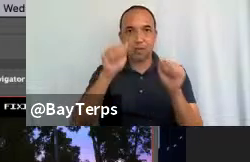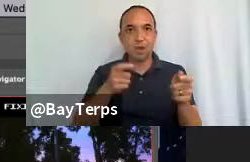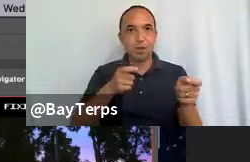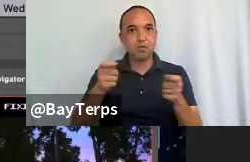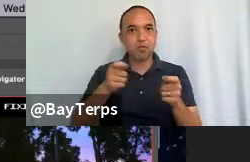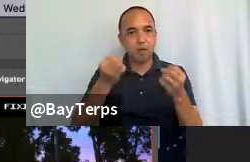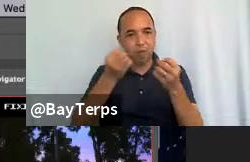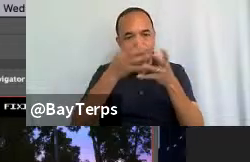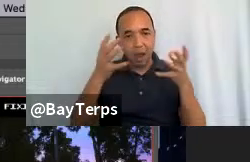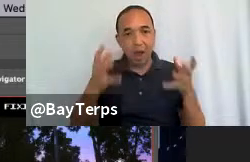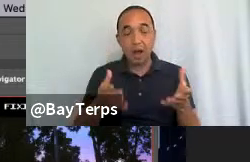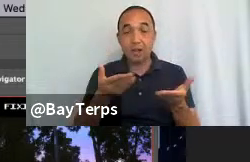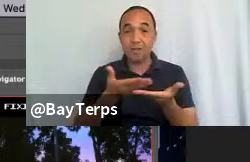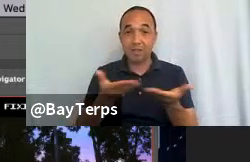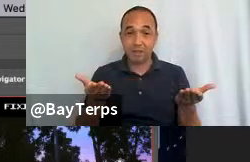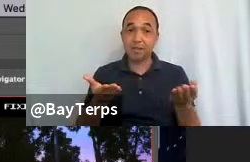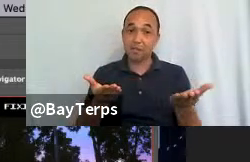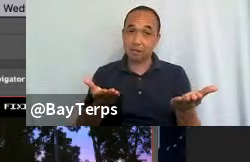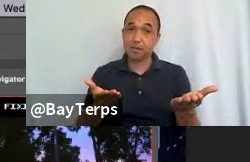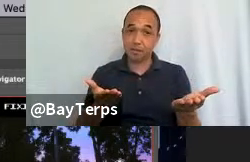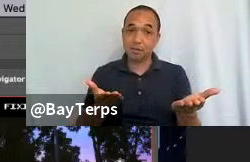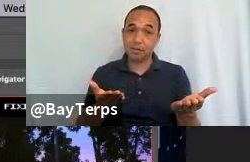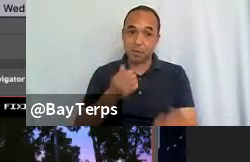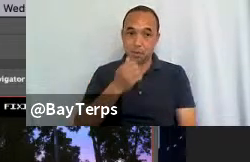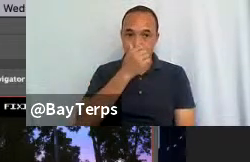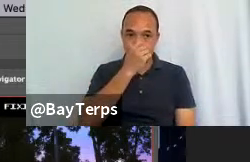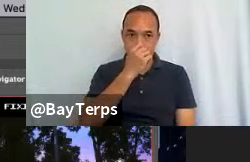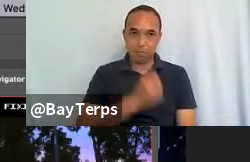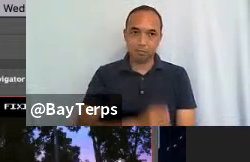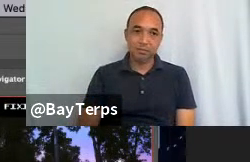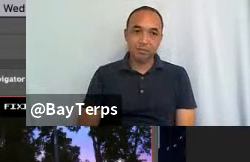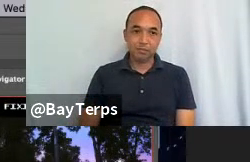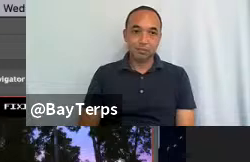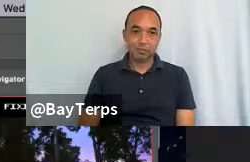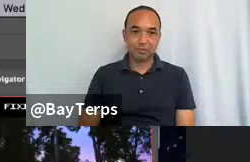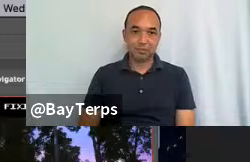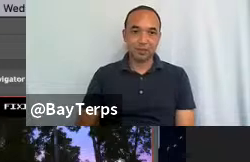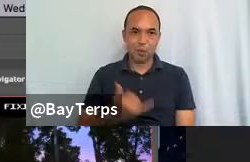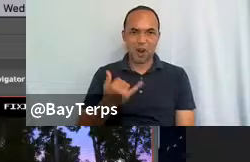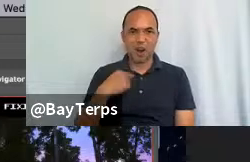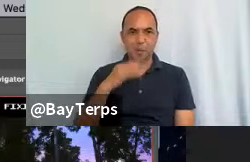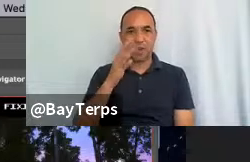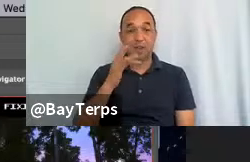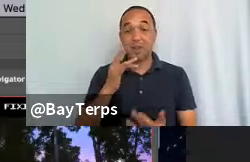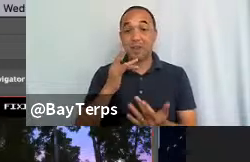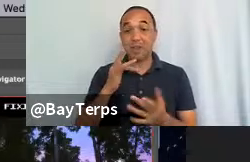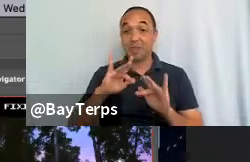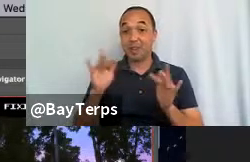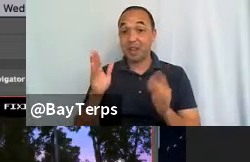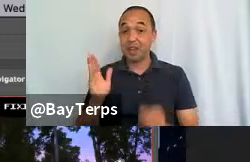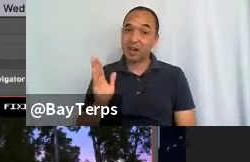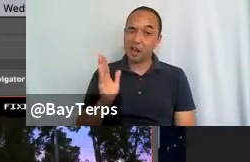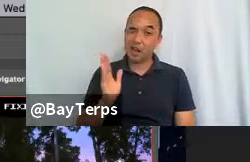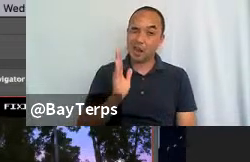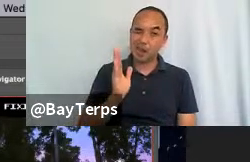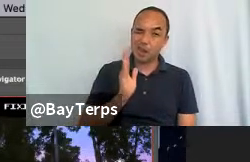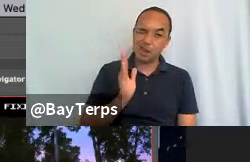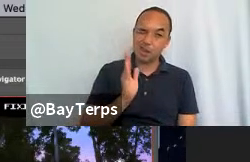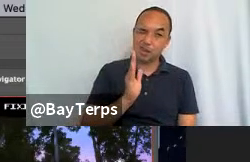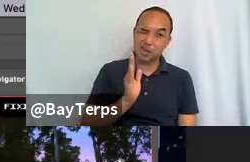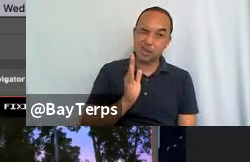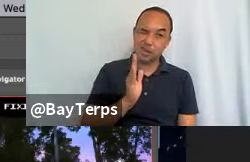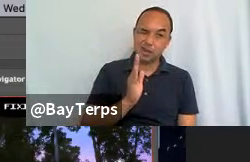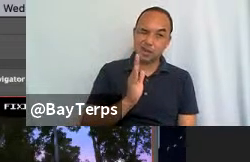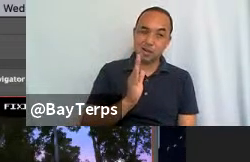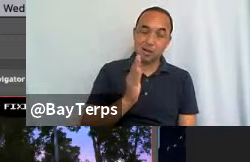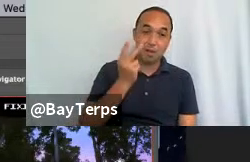things with it. So I'm going to take the lights, bring more of the lightness in there. And as